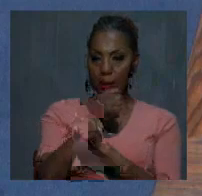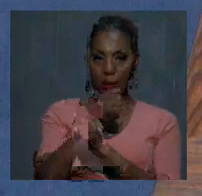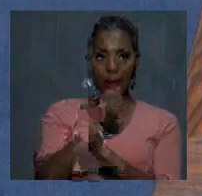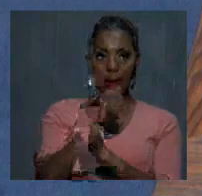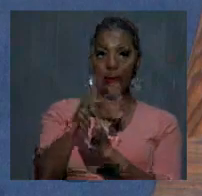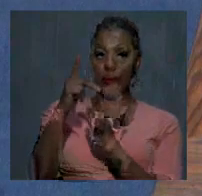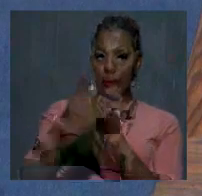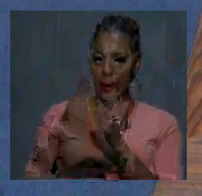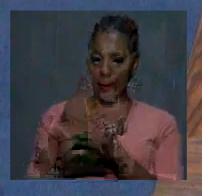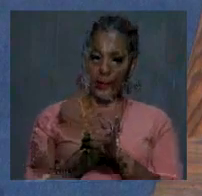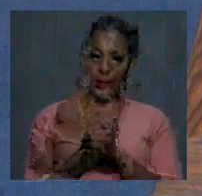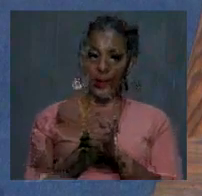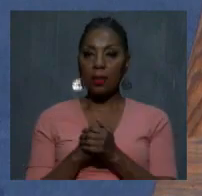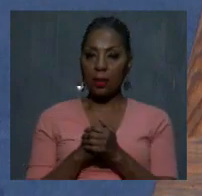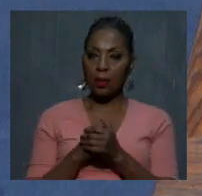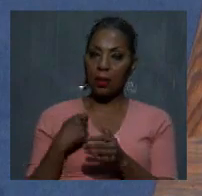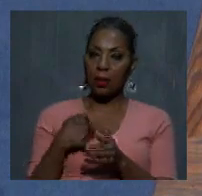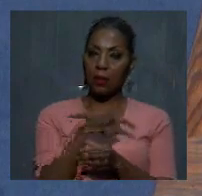and